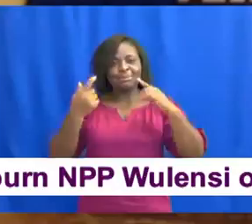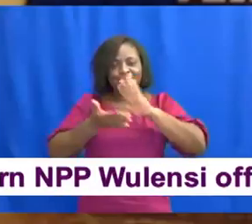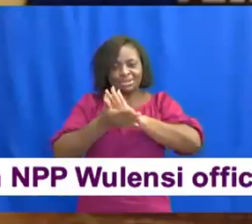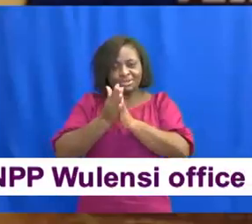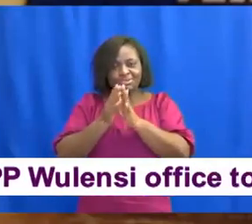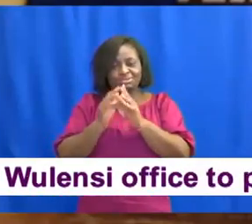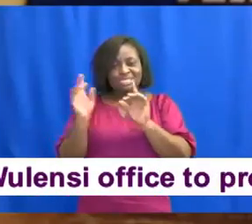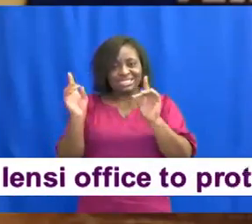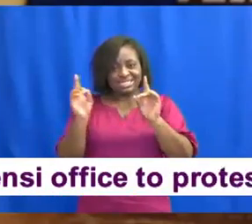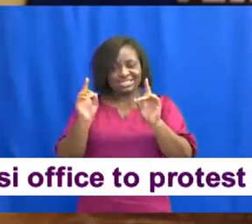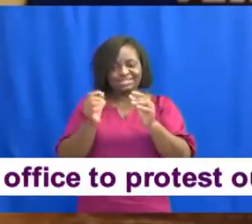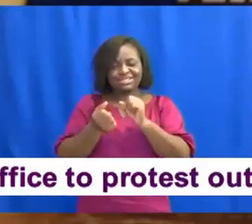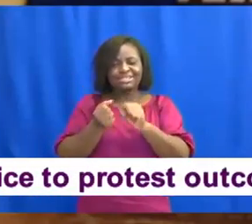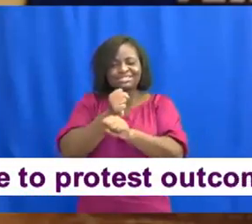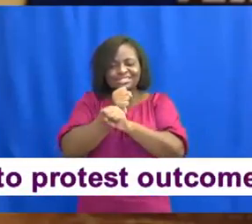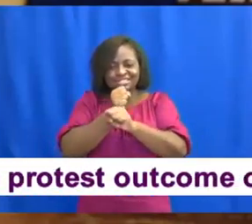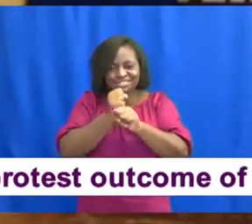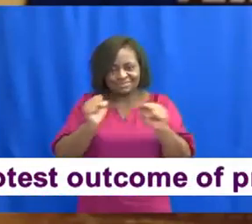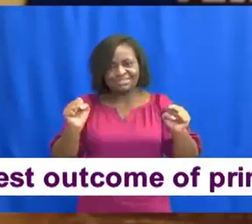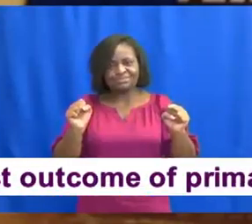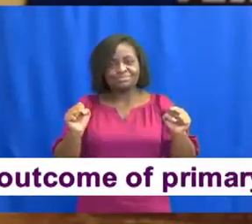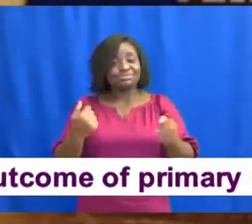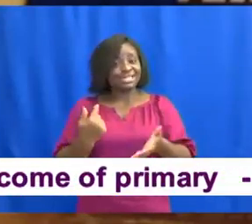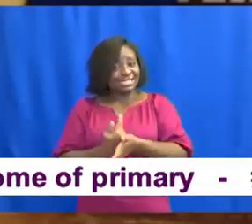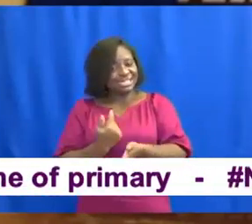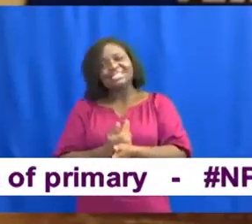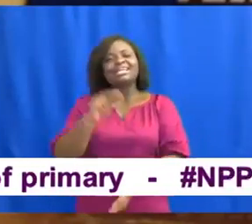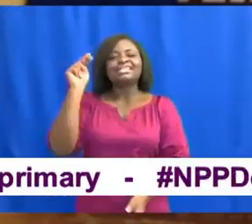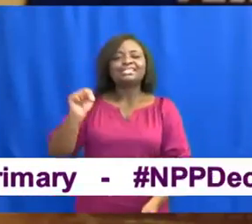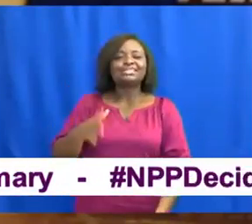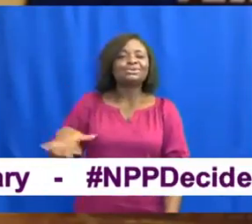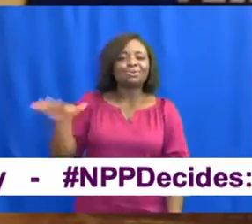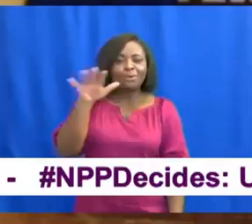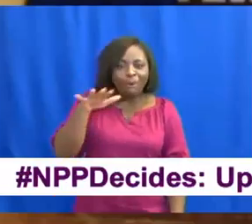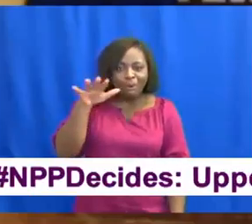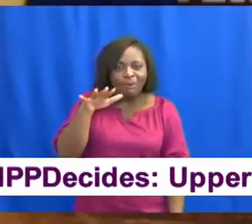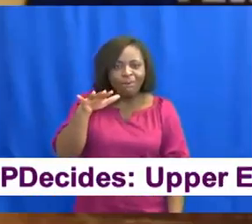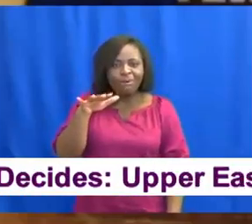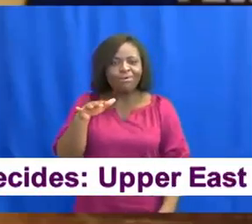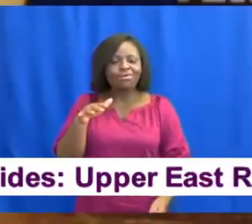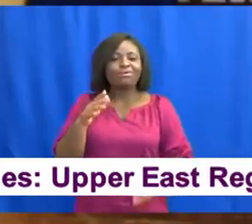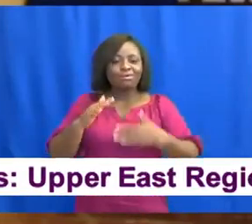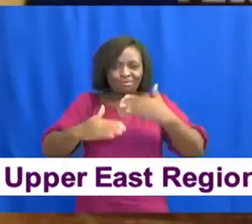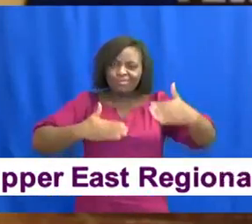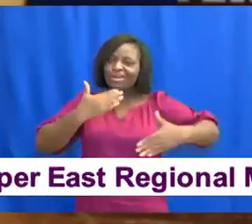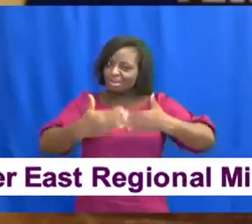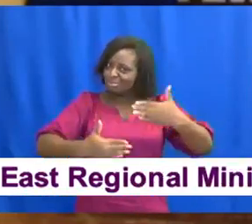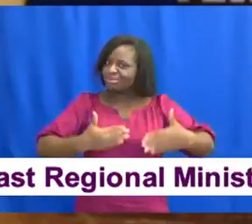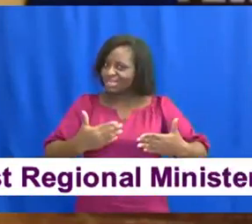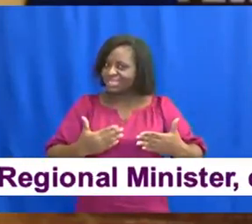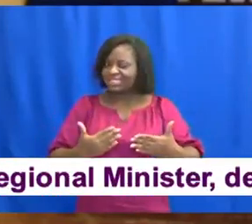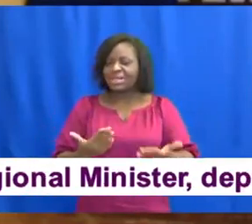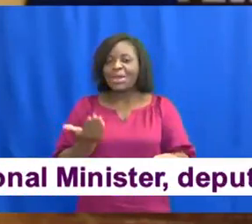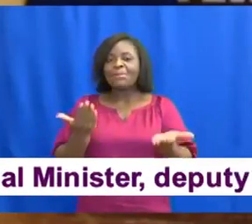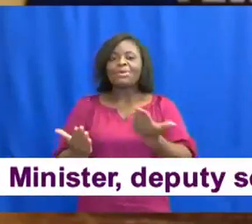conducted in safety. Ghana needs them all for her progress. May God